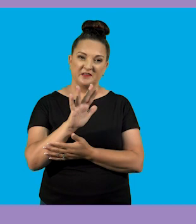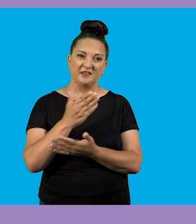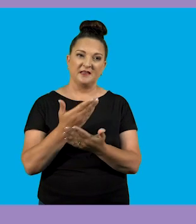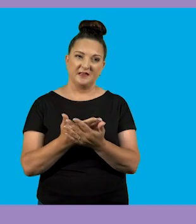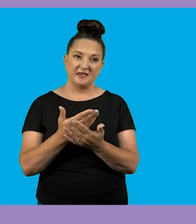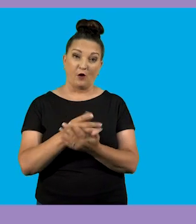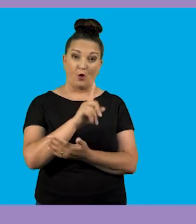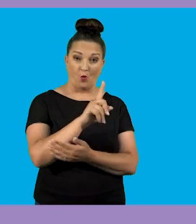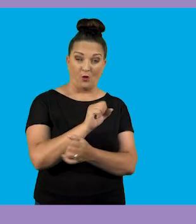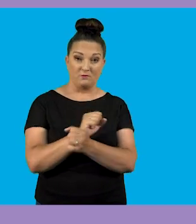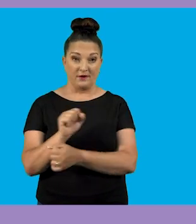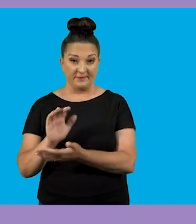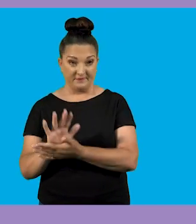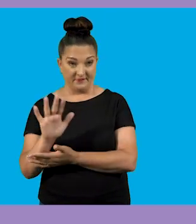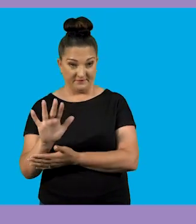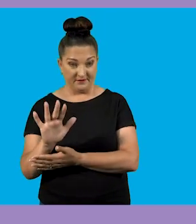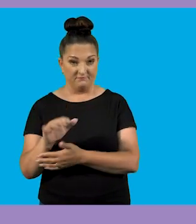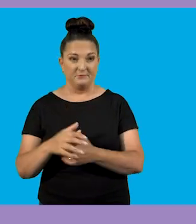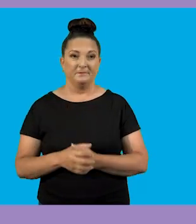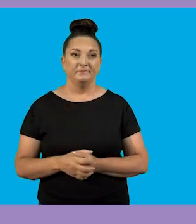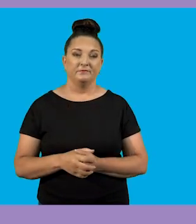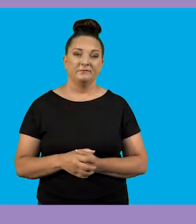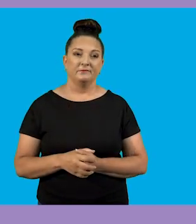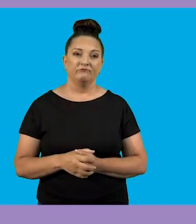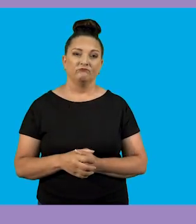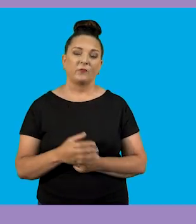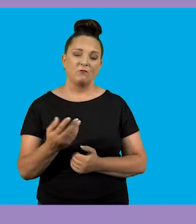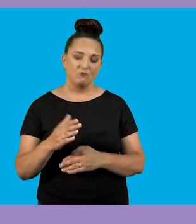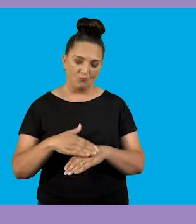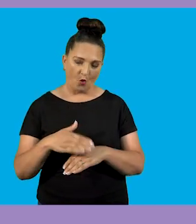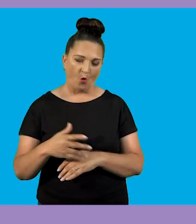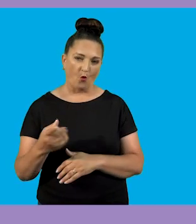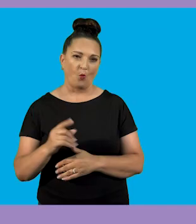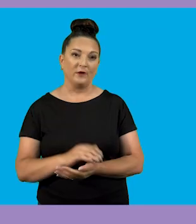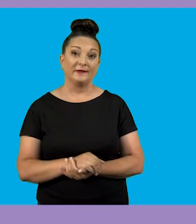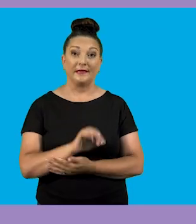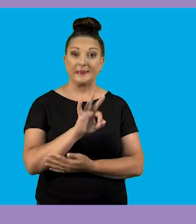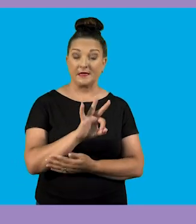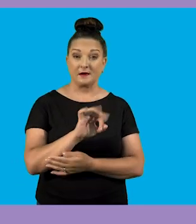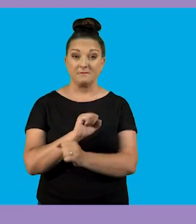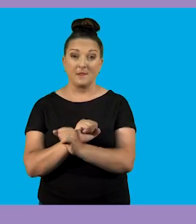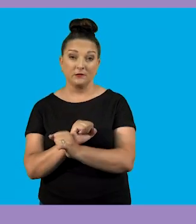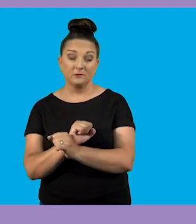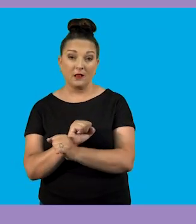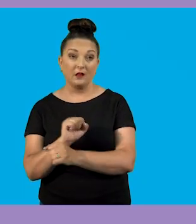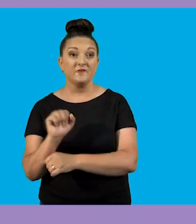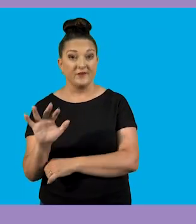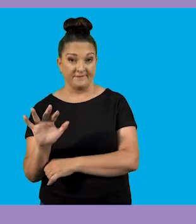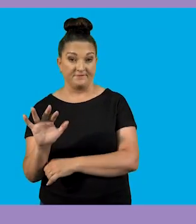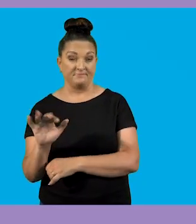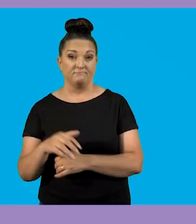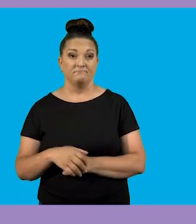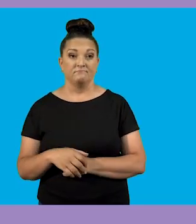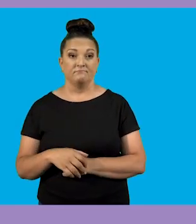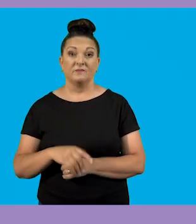a 15, because that is a positive 15 there. And then we have also a 3 multiplied by 5. So